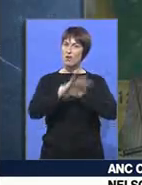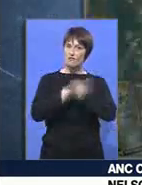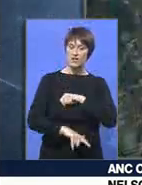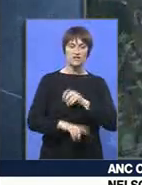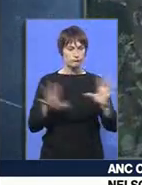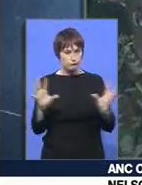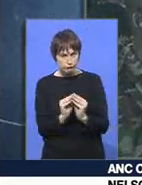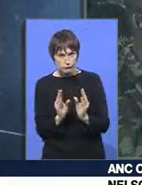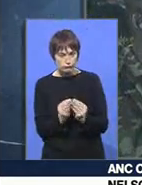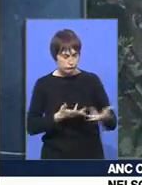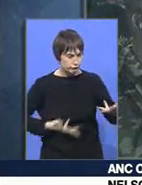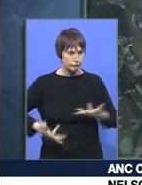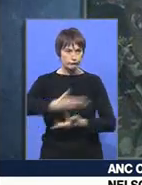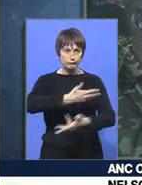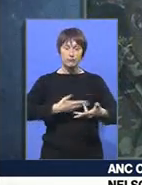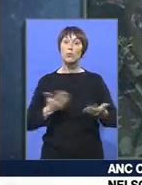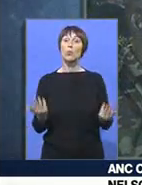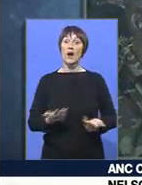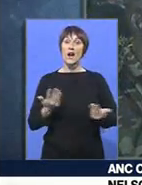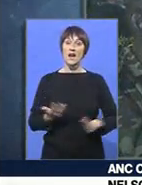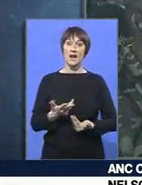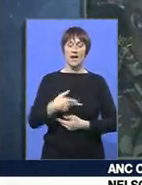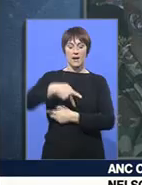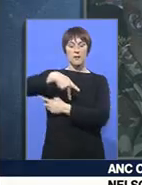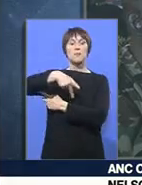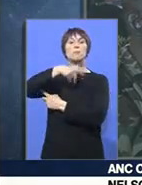was held in Pietermaritzburg.